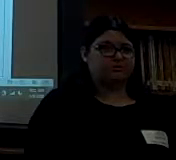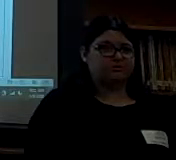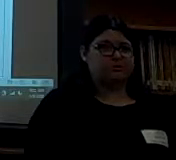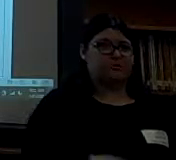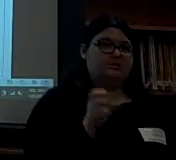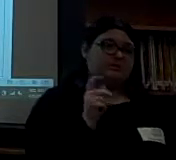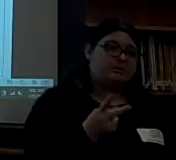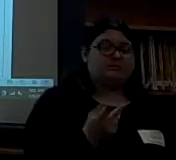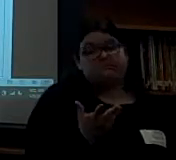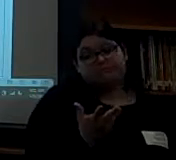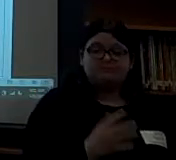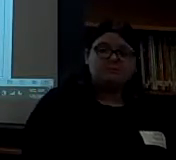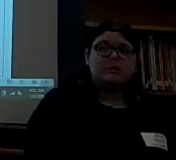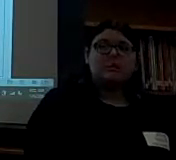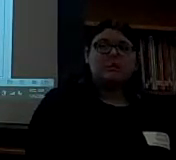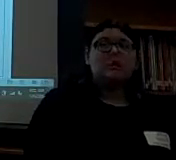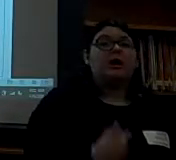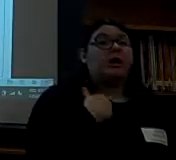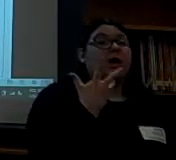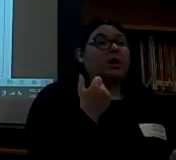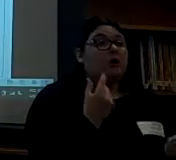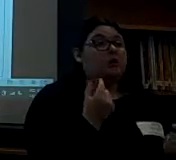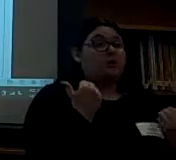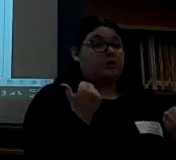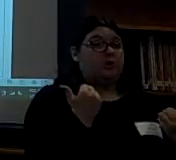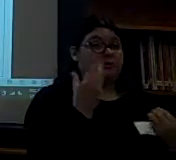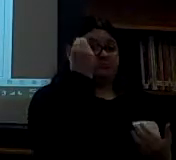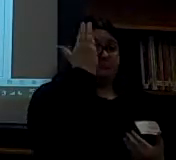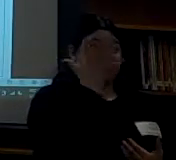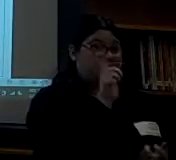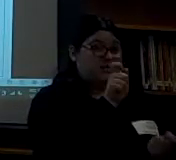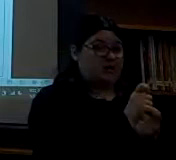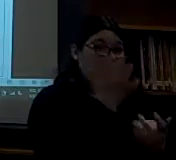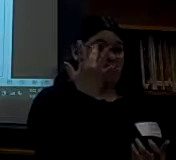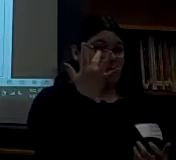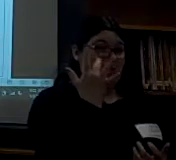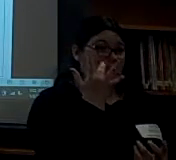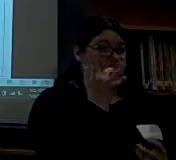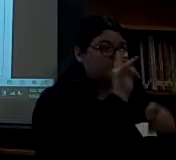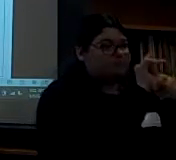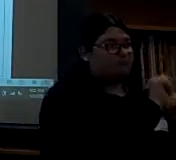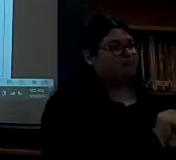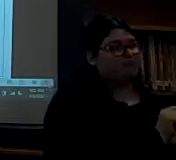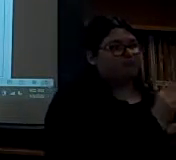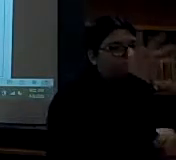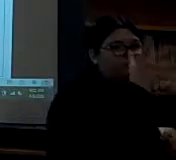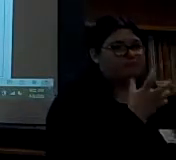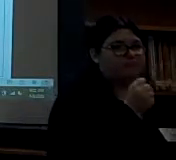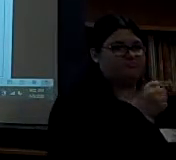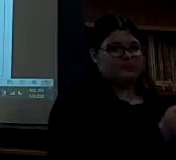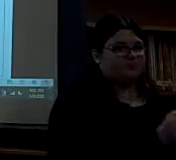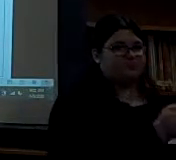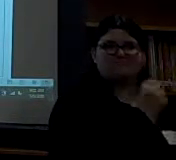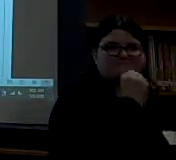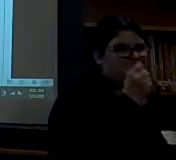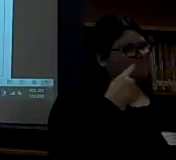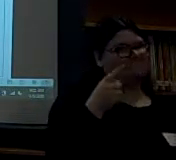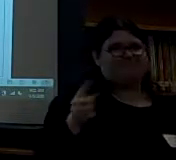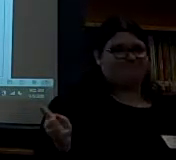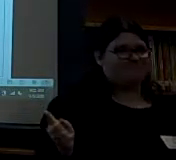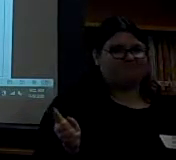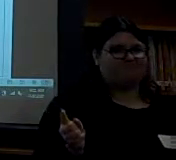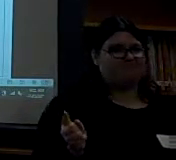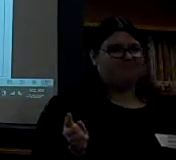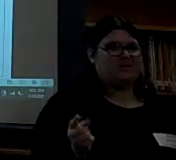Okay, fair enough. Well, what I want to do today is tell you exactly why these traditional parenting strategies do not work,